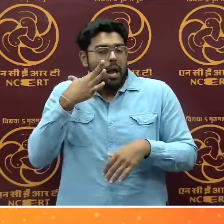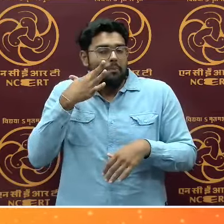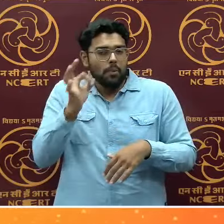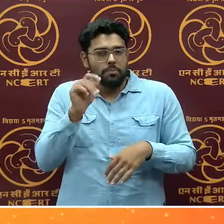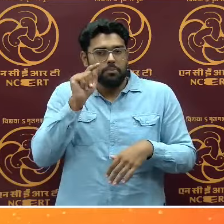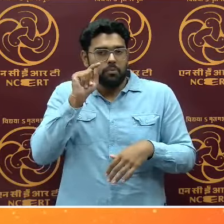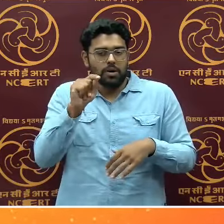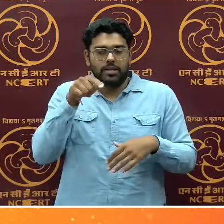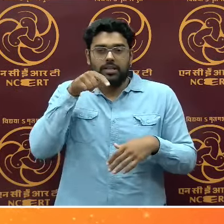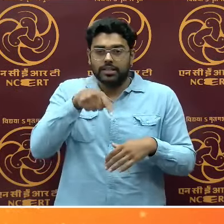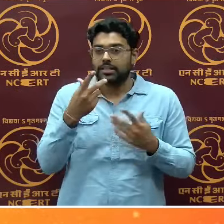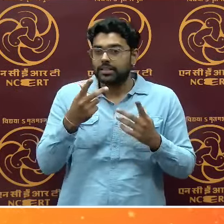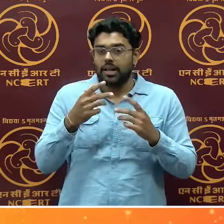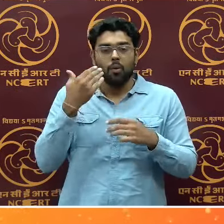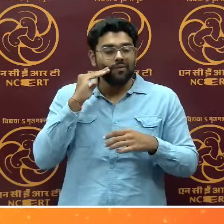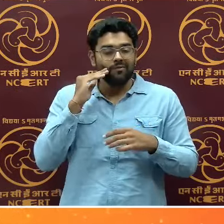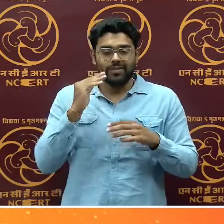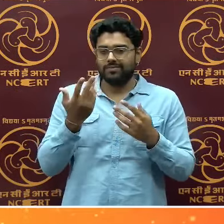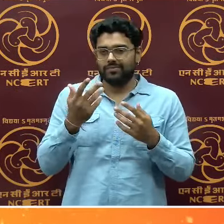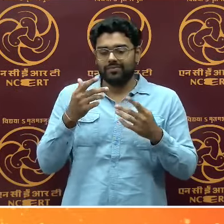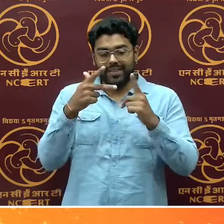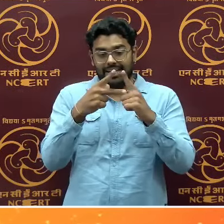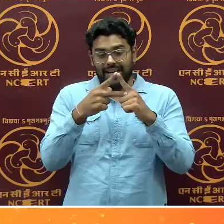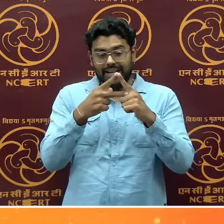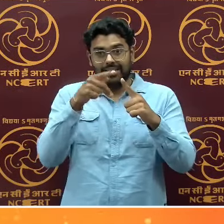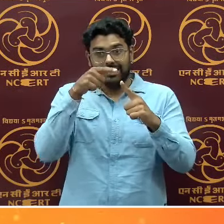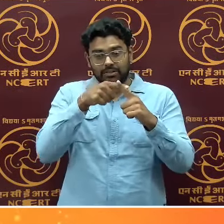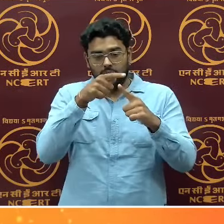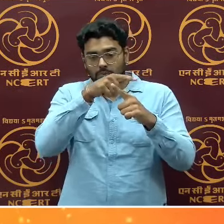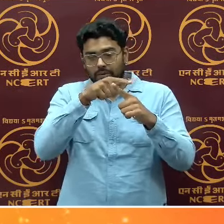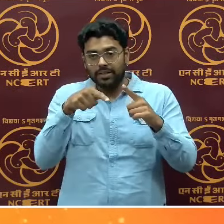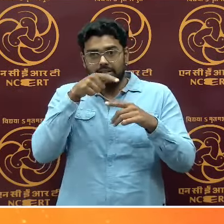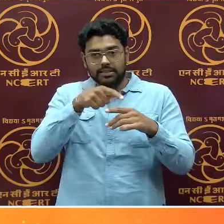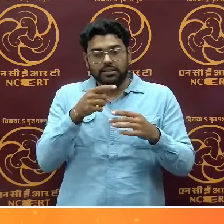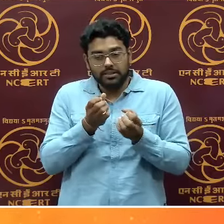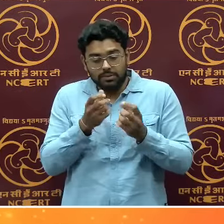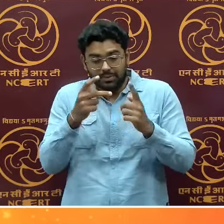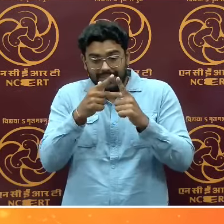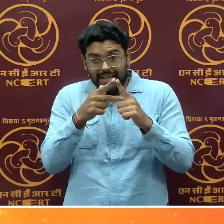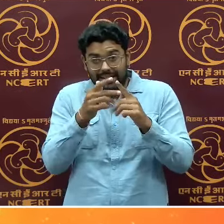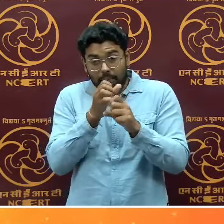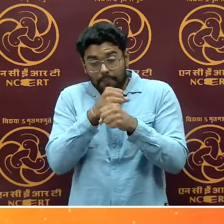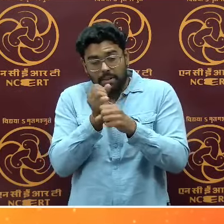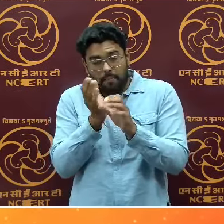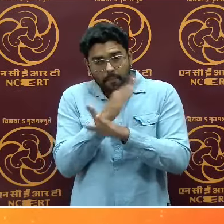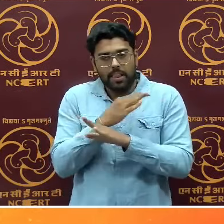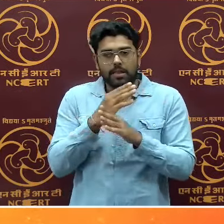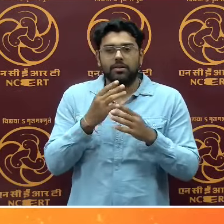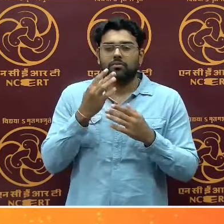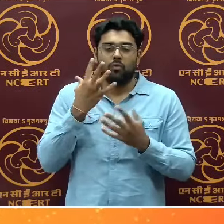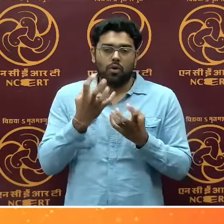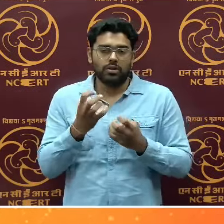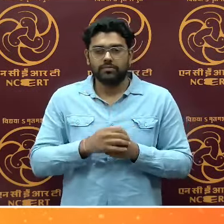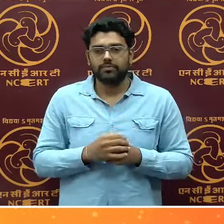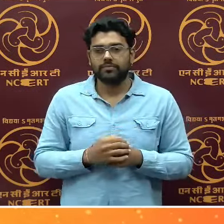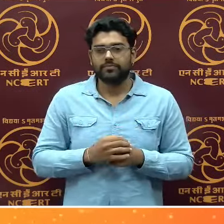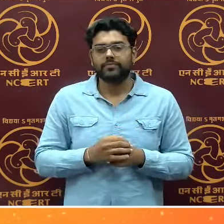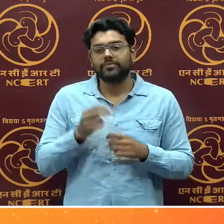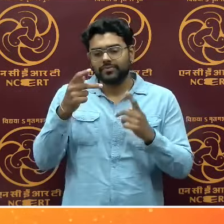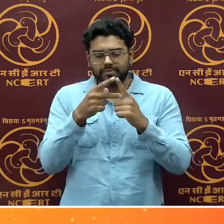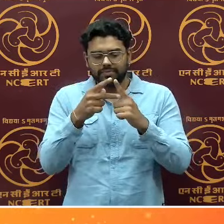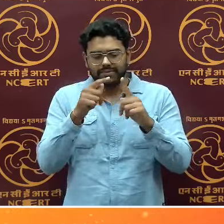is mandatory for every triangle to obey before they can be constructed. Okay? It speaks about some